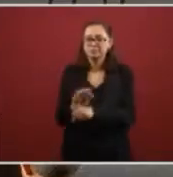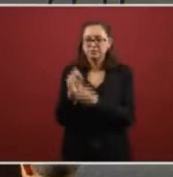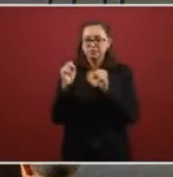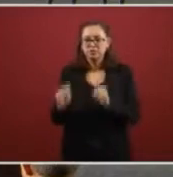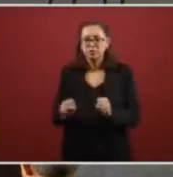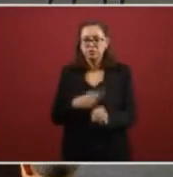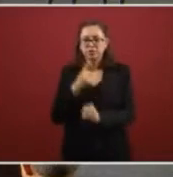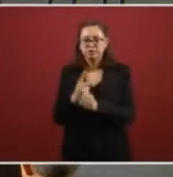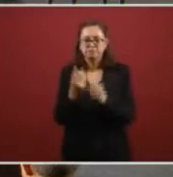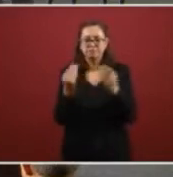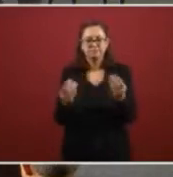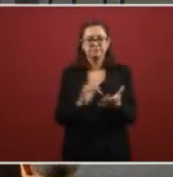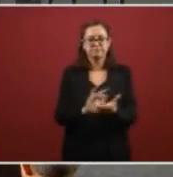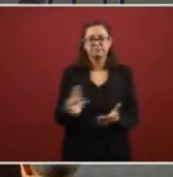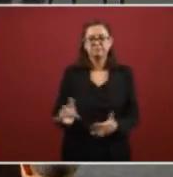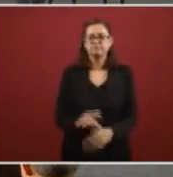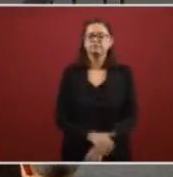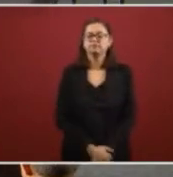So that was it.